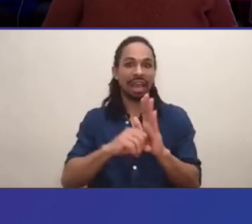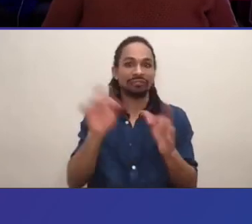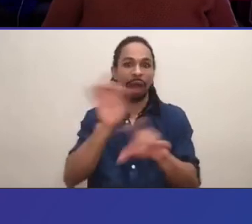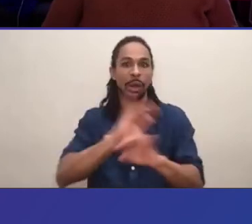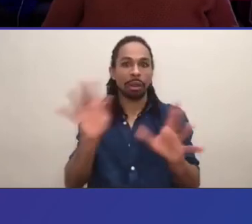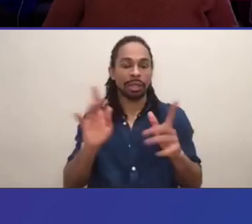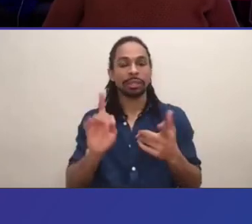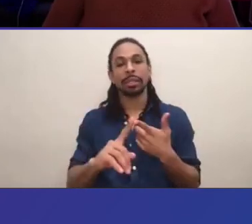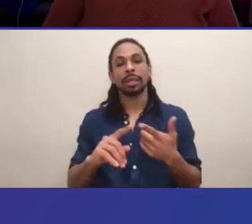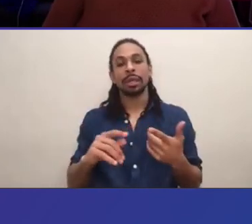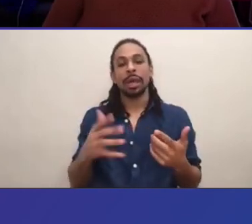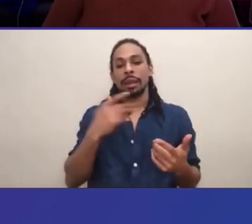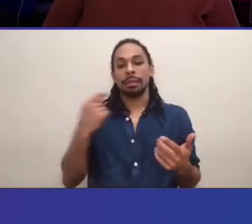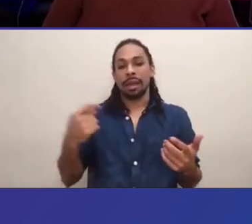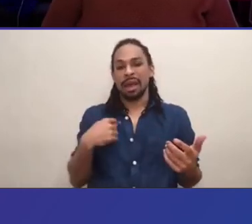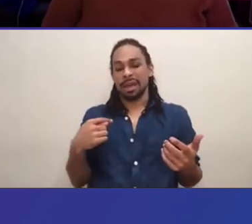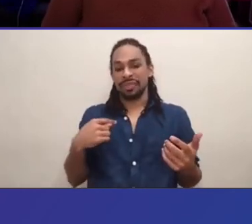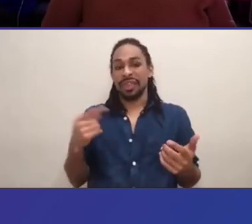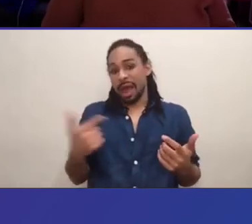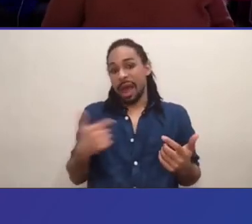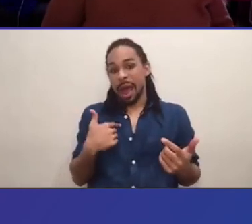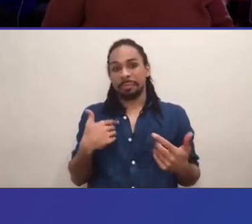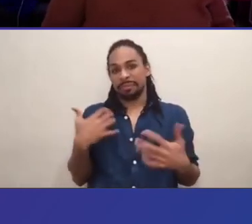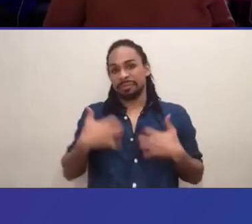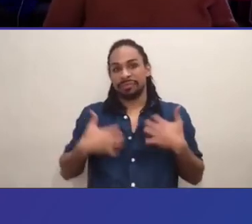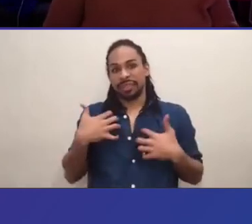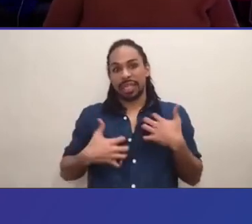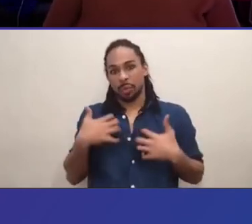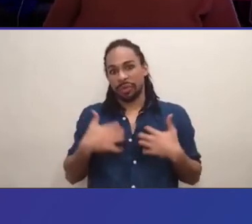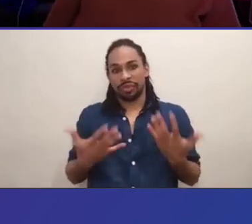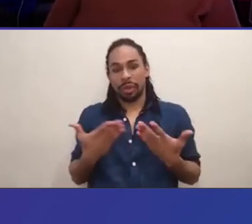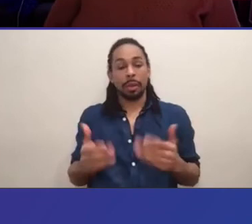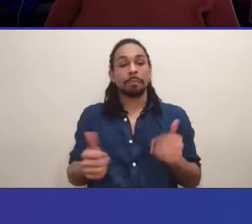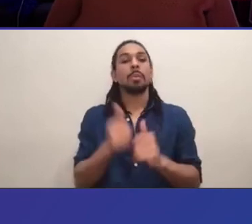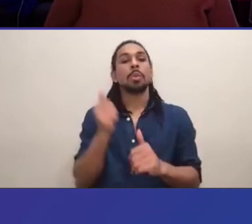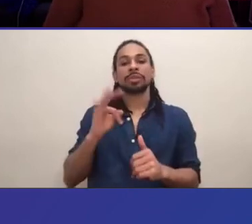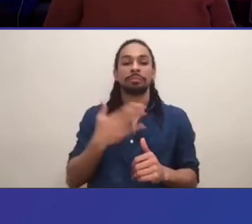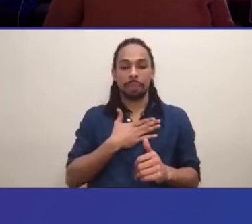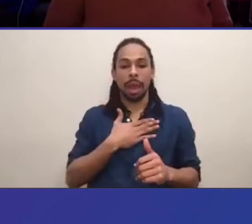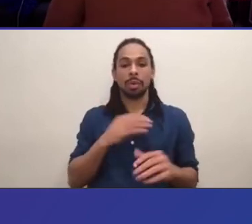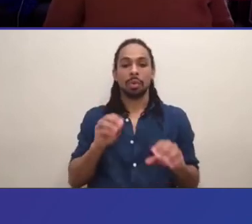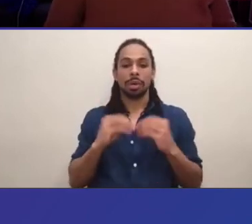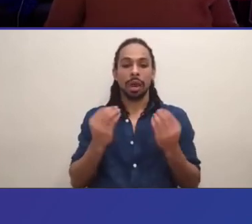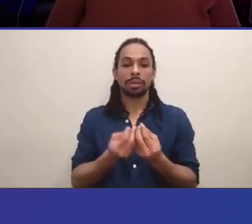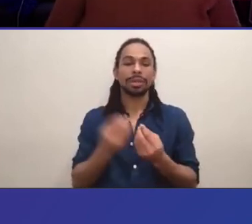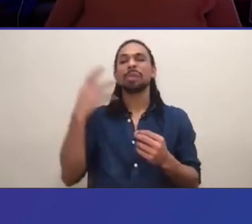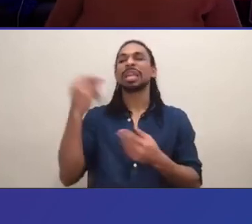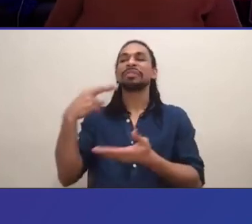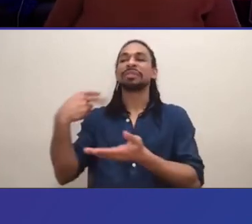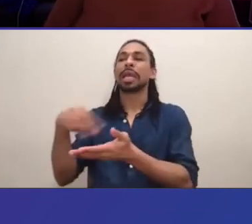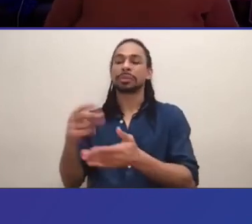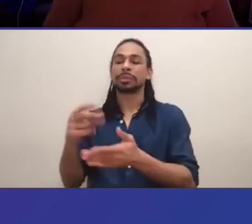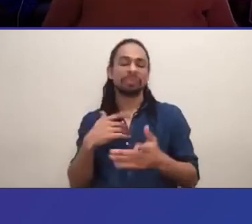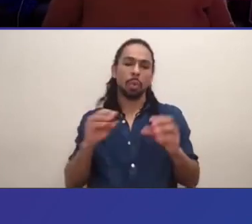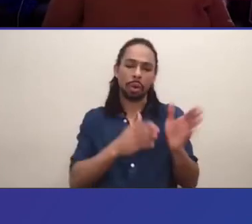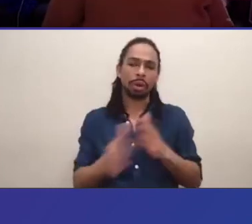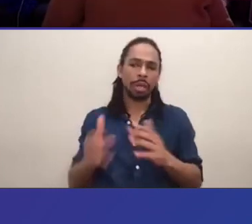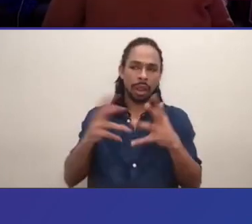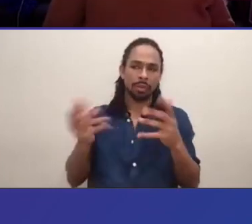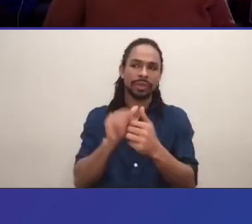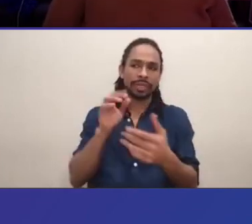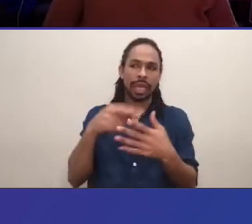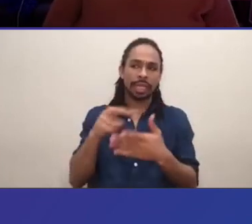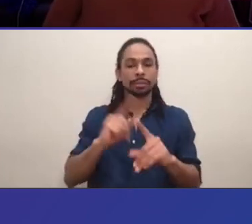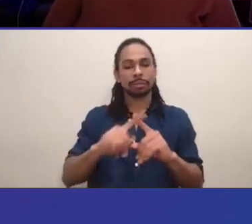That I'm sitting with here around, like, most of my organizing outside of dancing, because I've done a lot of organizing and dancing, has been